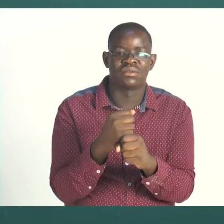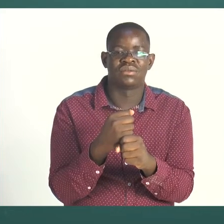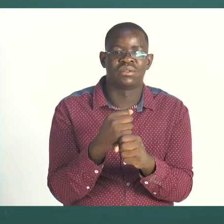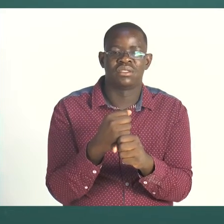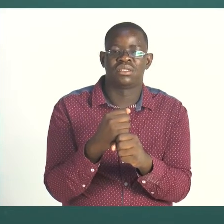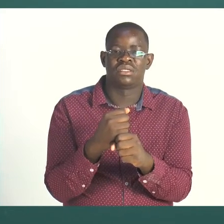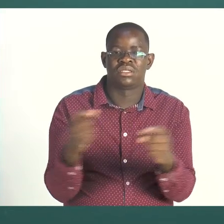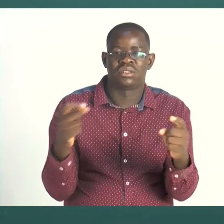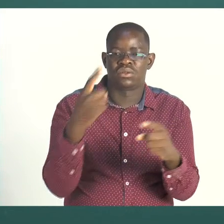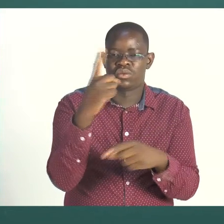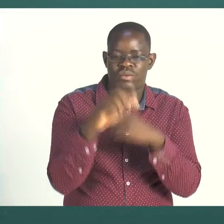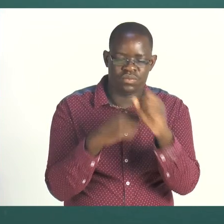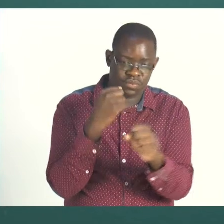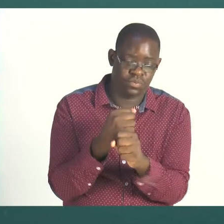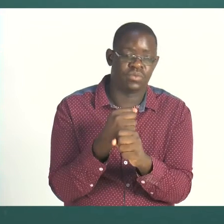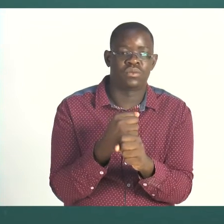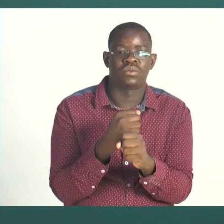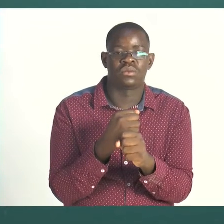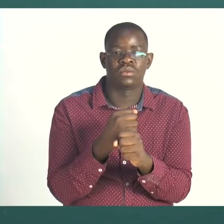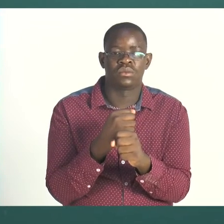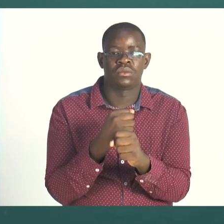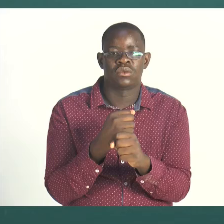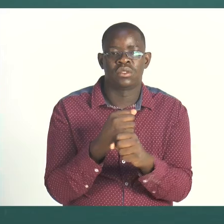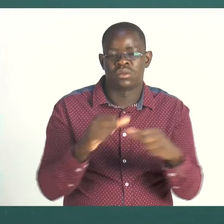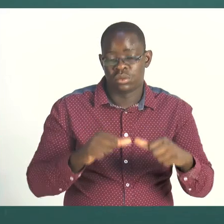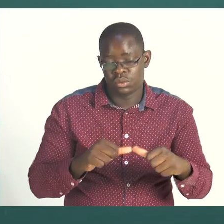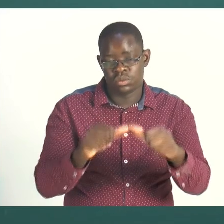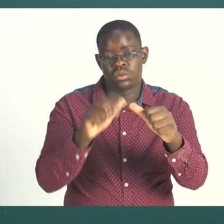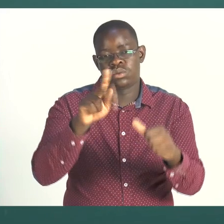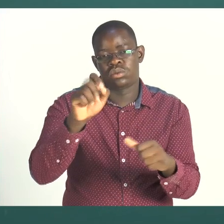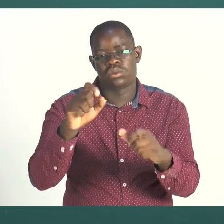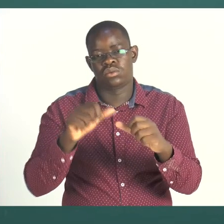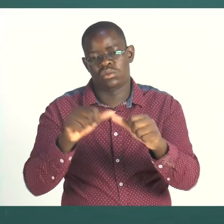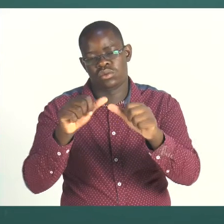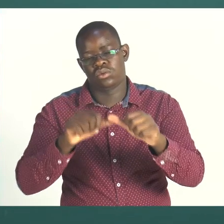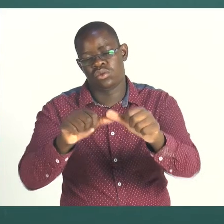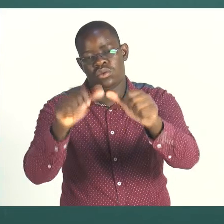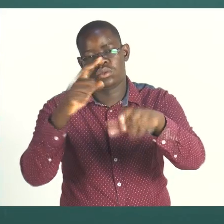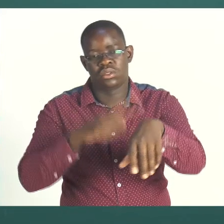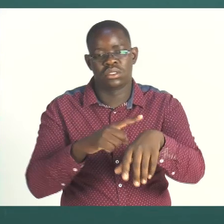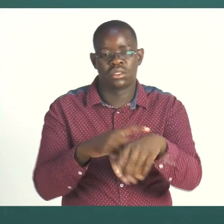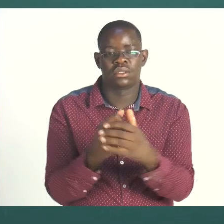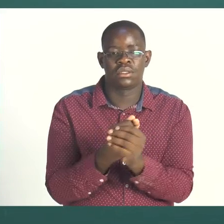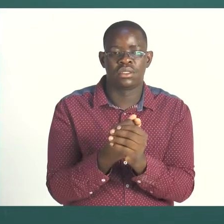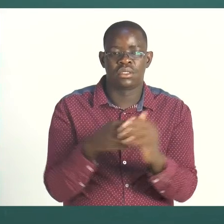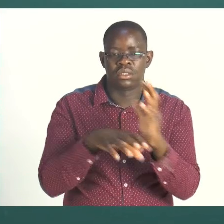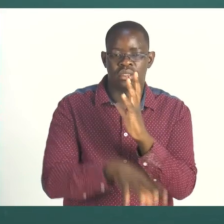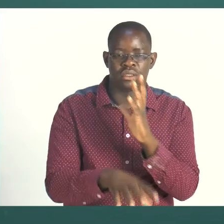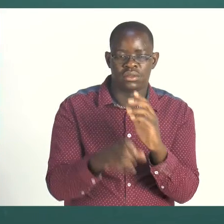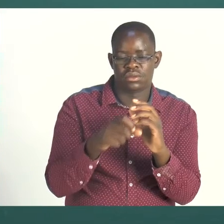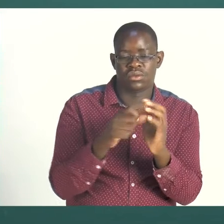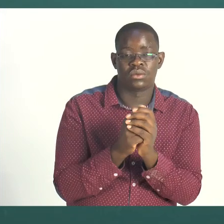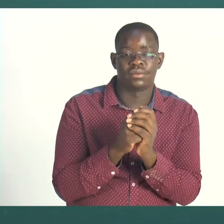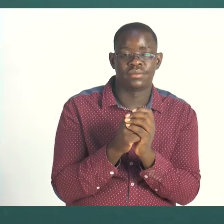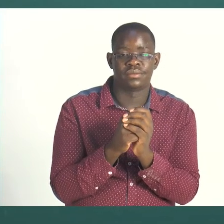cycle within 1 year, whereas perennial grasses survive longer as their roots remain alive in the